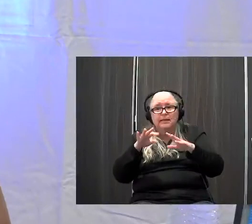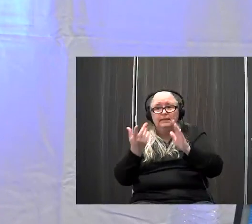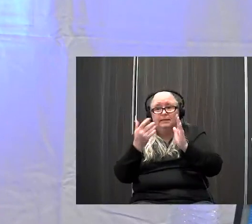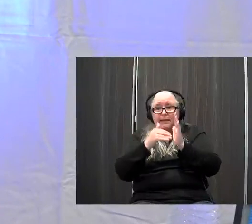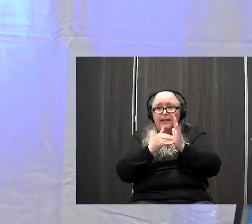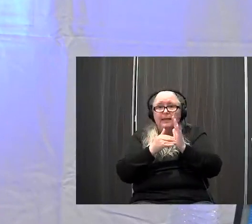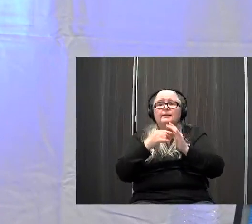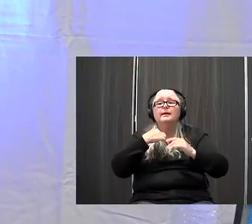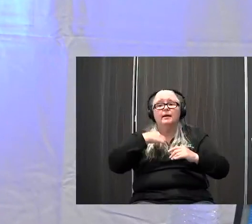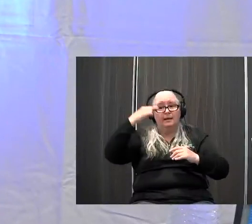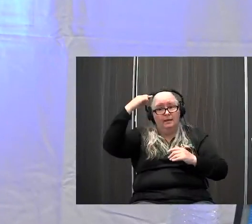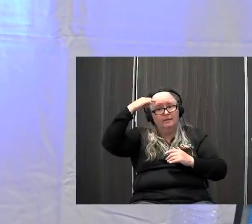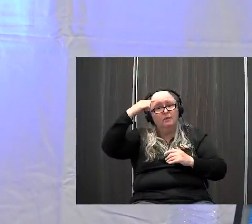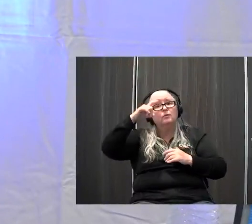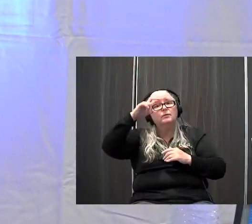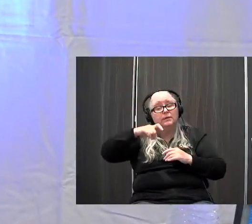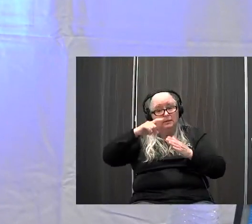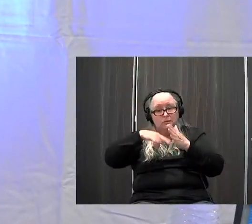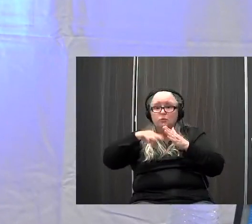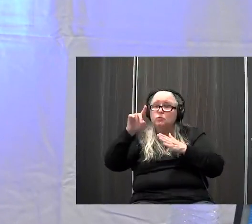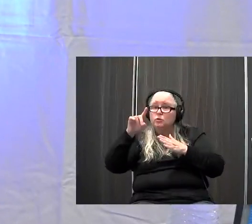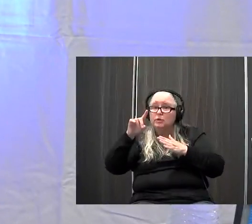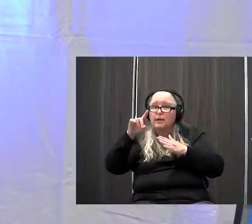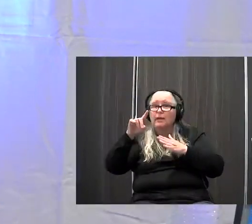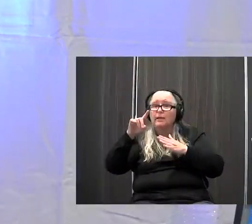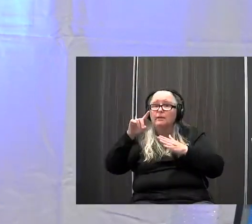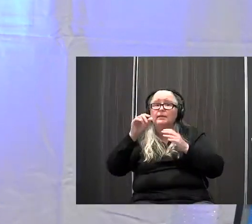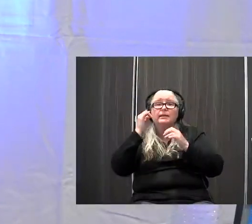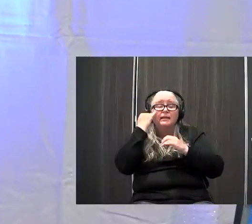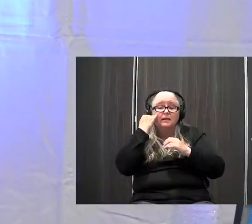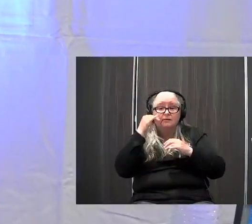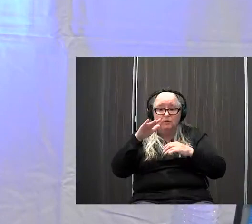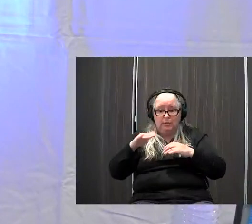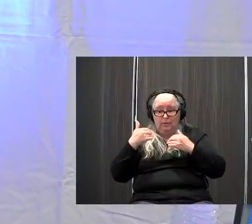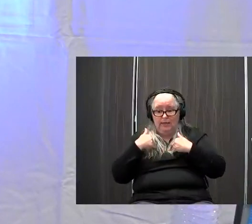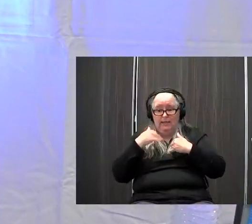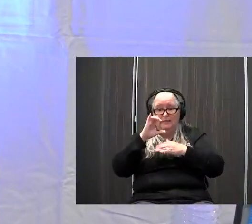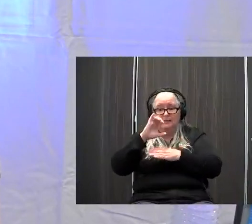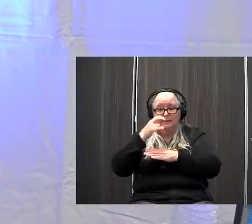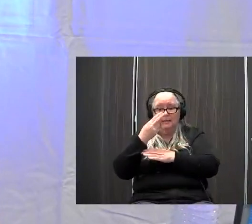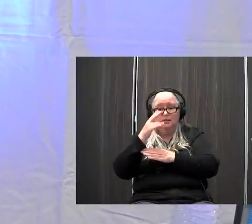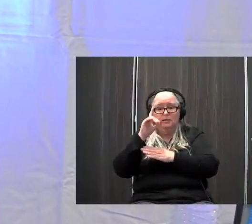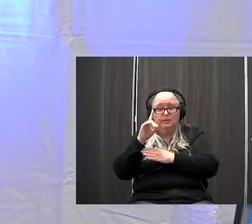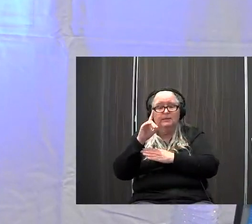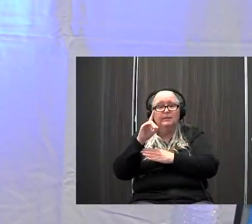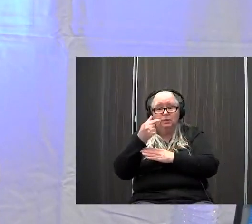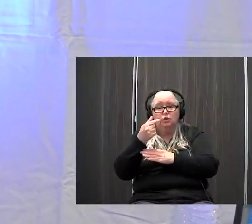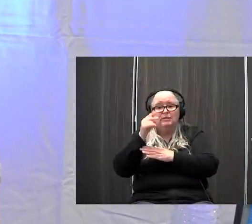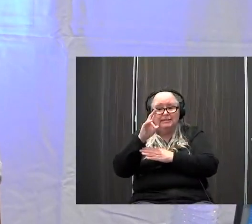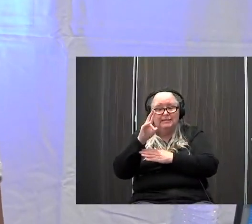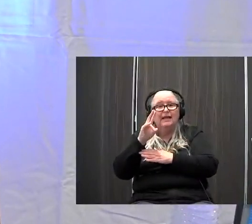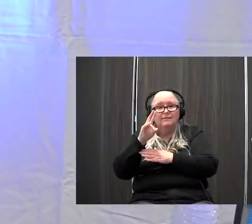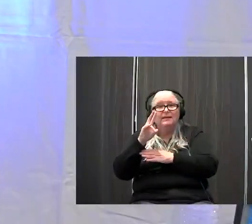need to check. I don't I'd need to check if the child did have the CHD7 sequencing, and that's where I would go